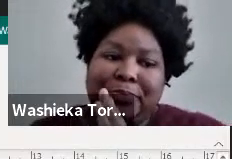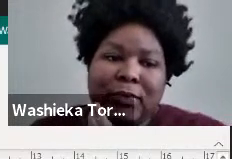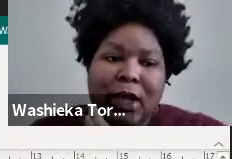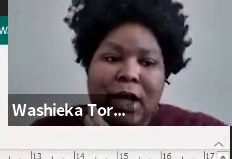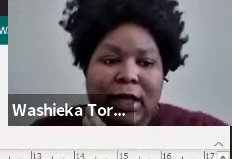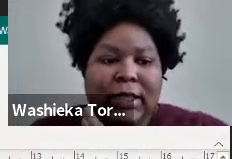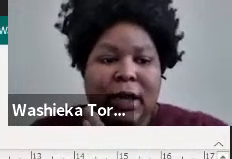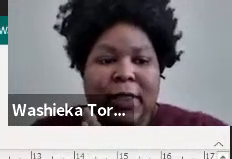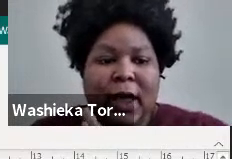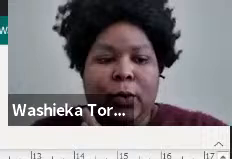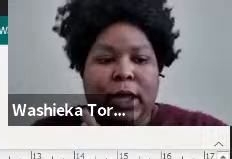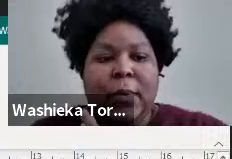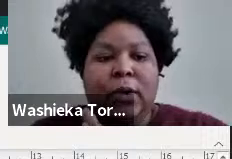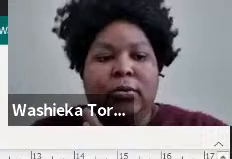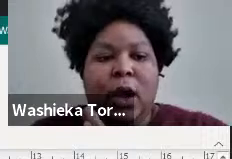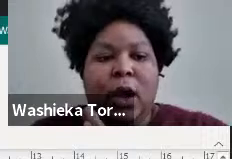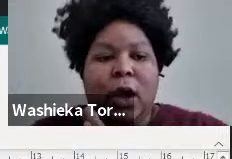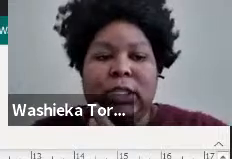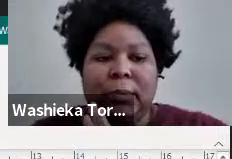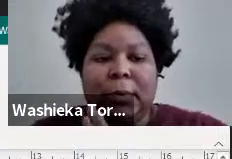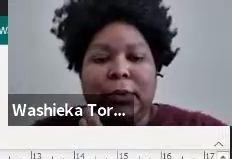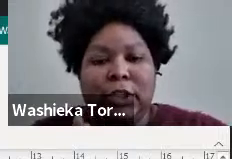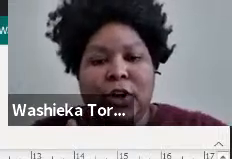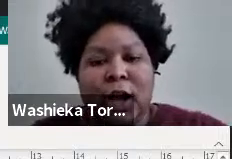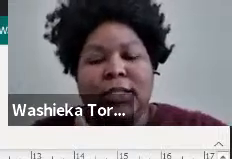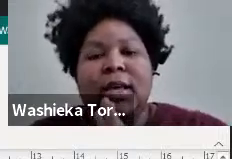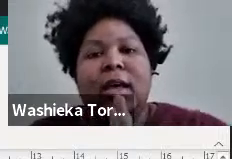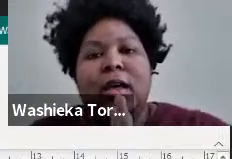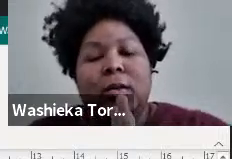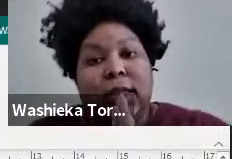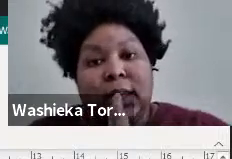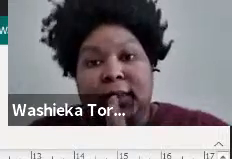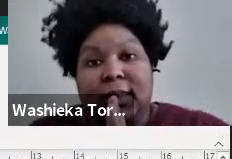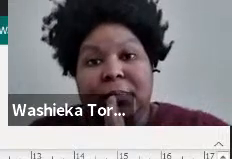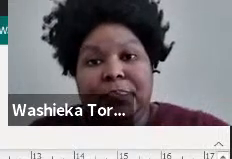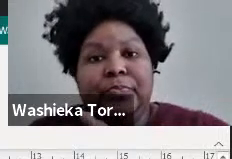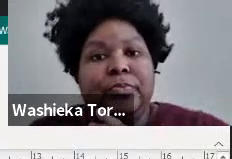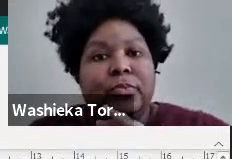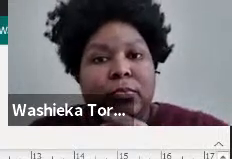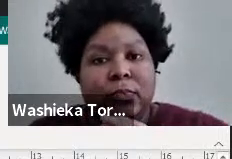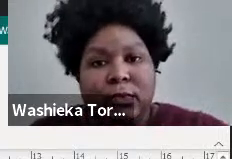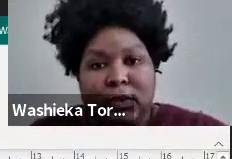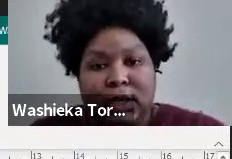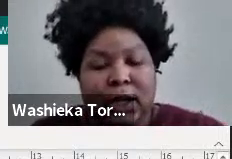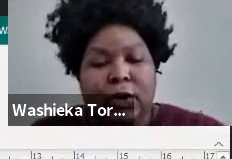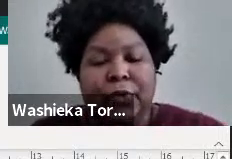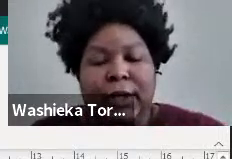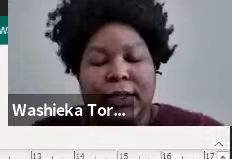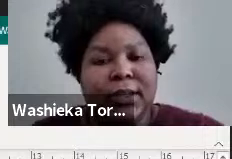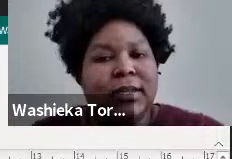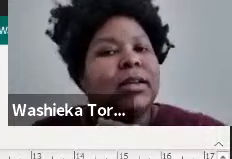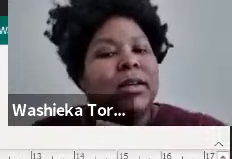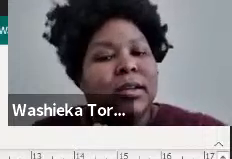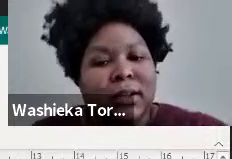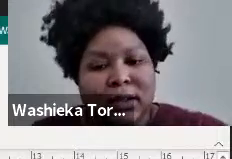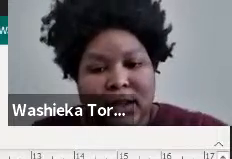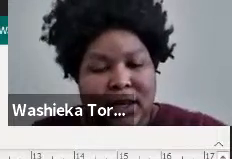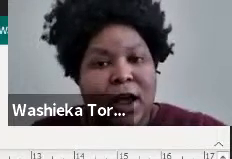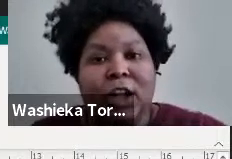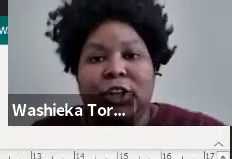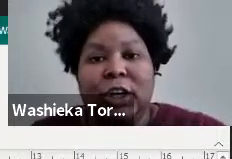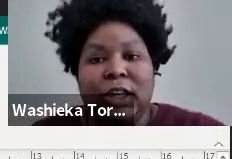So let's think about that when we're thinking about, disabled people in straws. They need them. Get